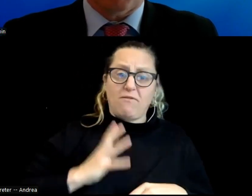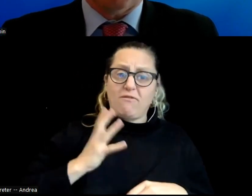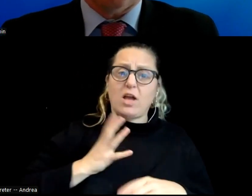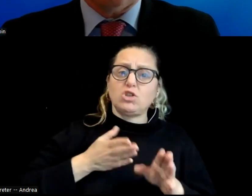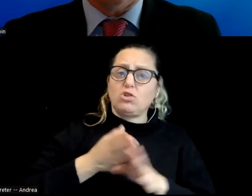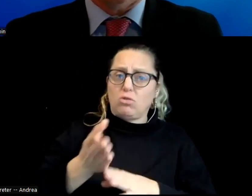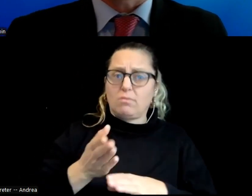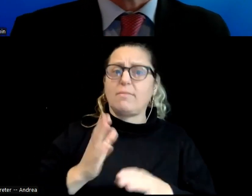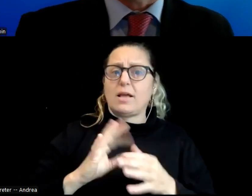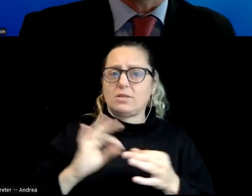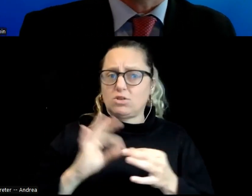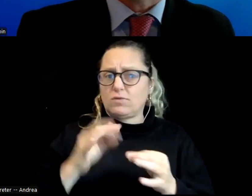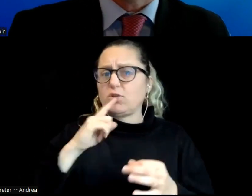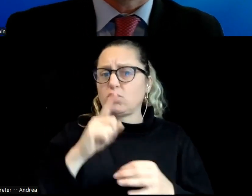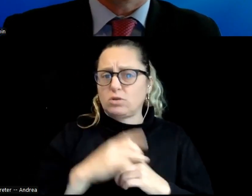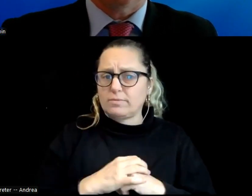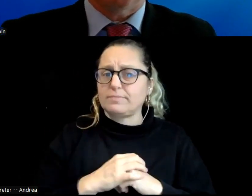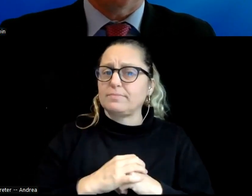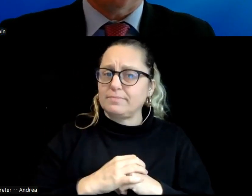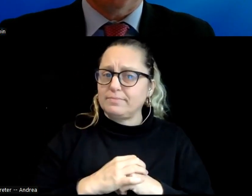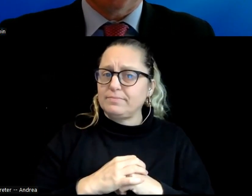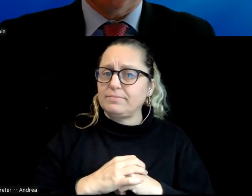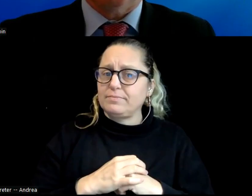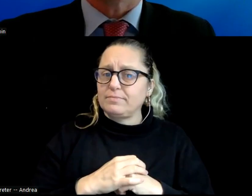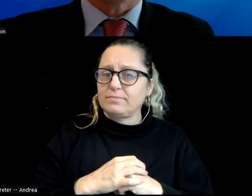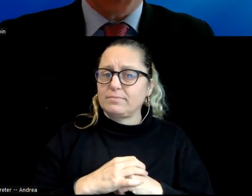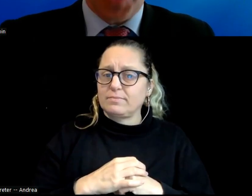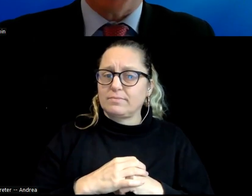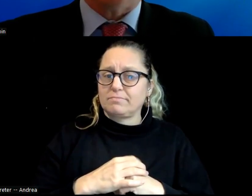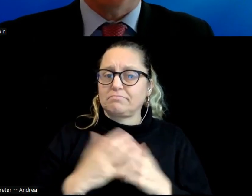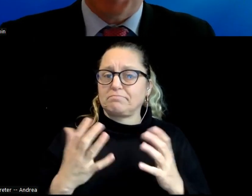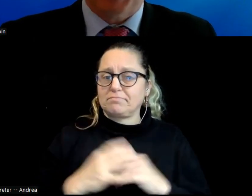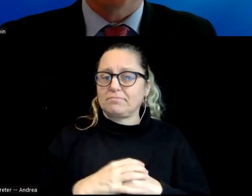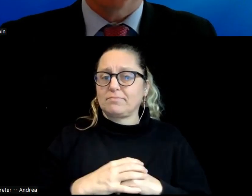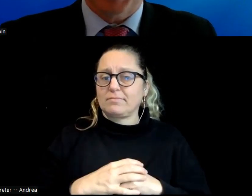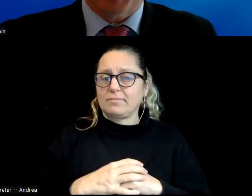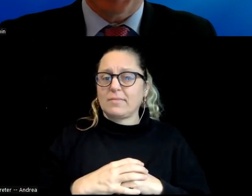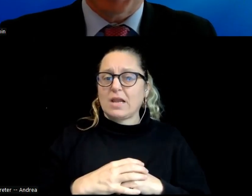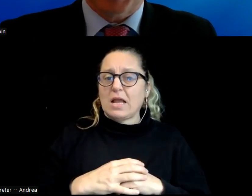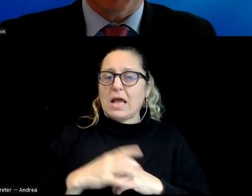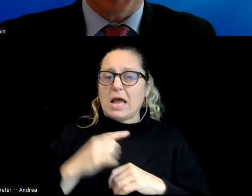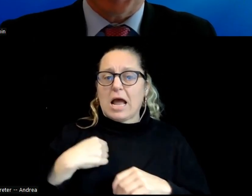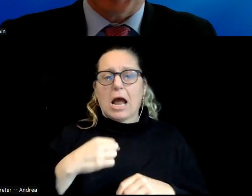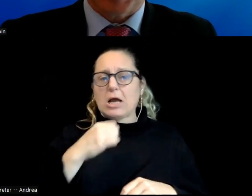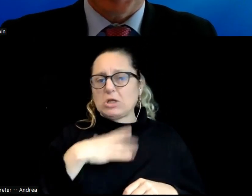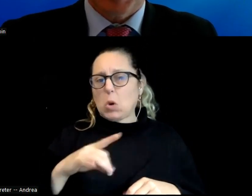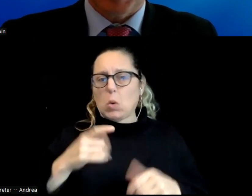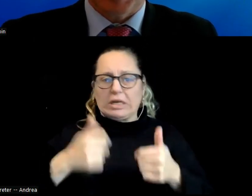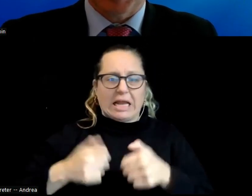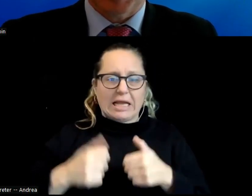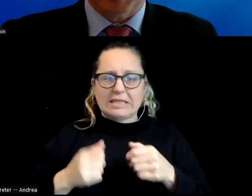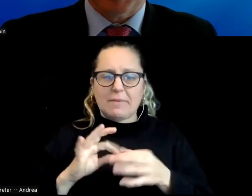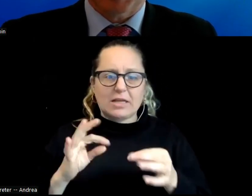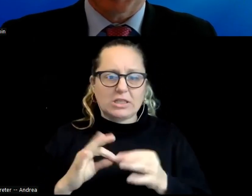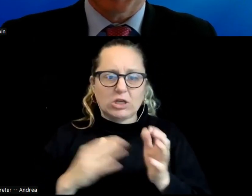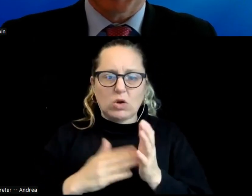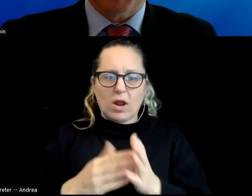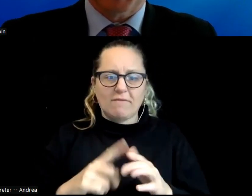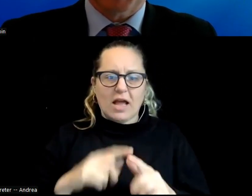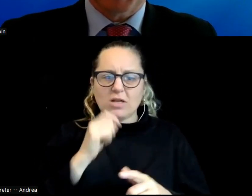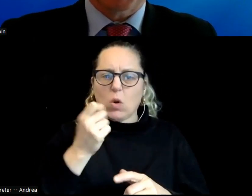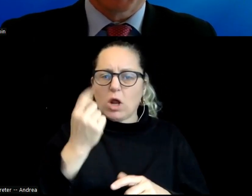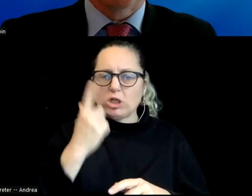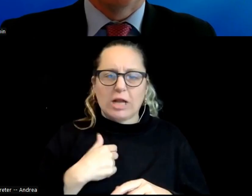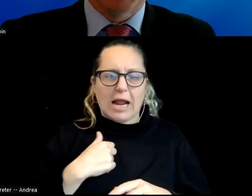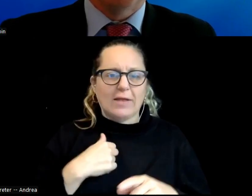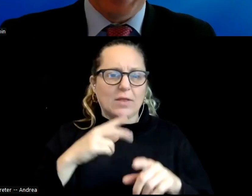message. Why is I'm that? kind of an old school gal. I Old don't do school a lot of gal? text messaging, so I don't know. I don't understand the lingo